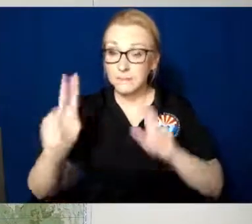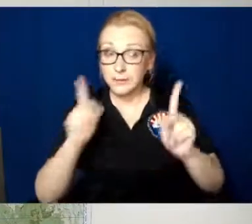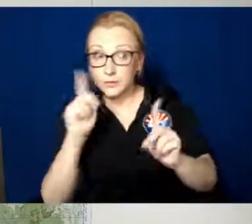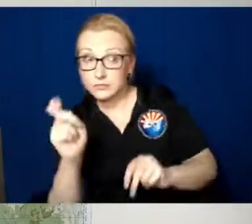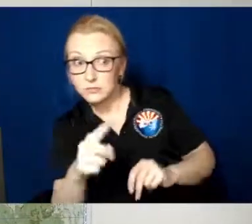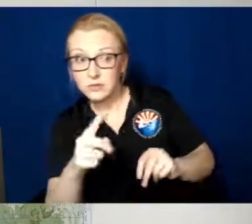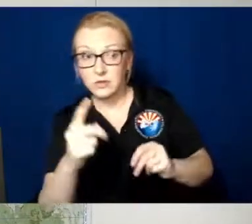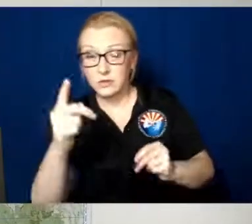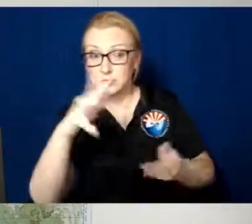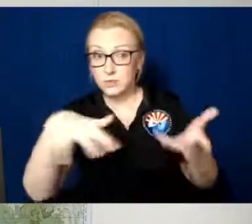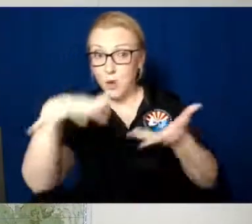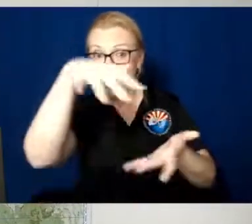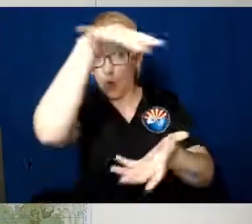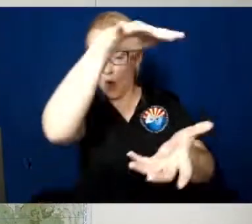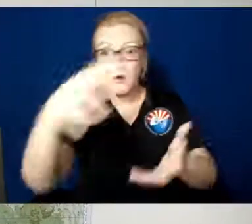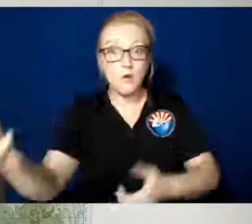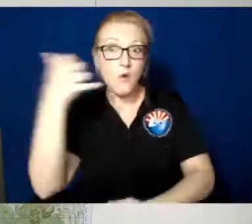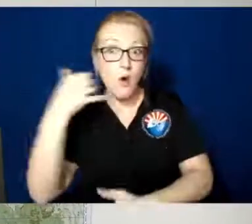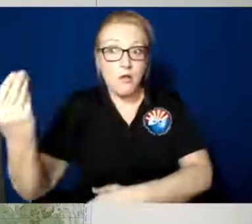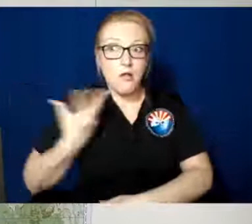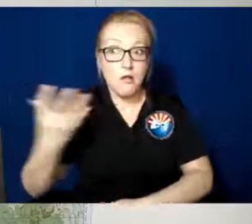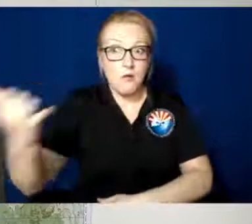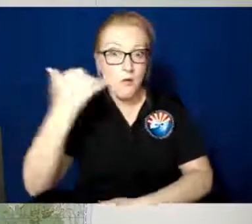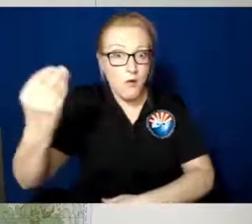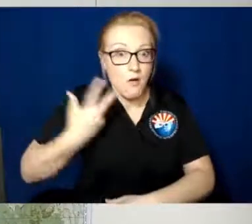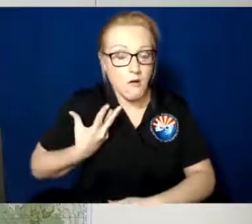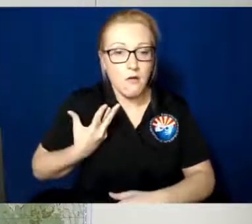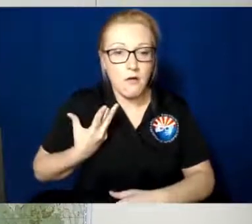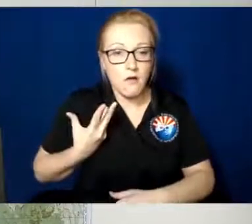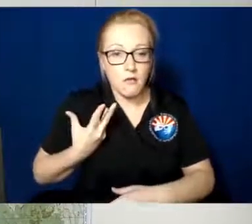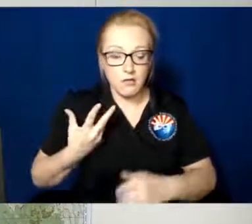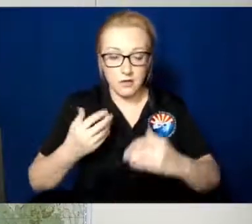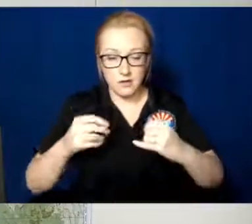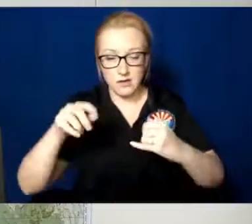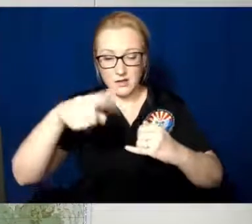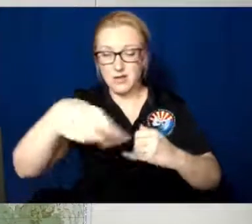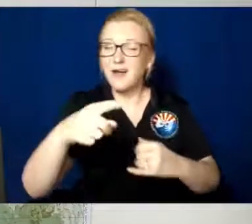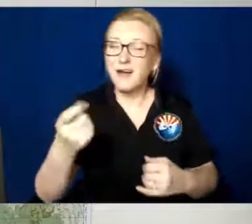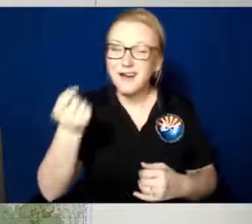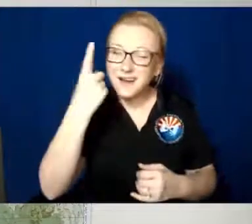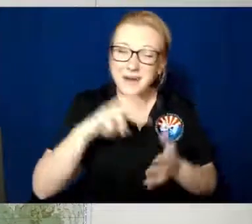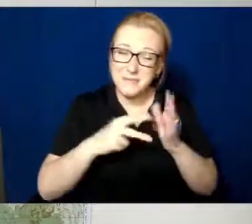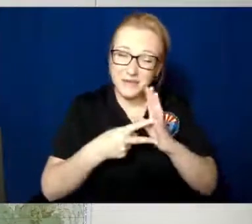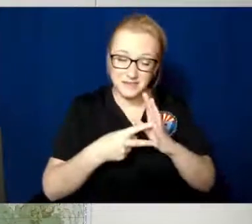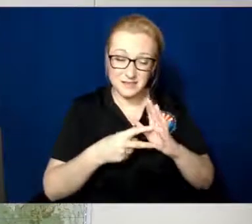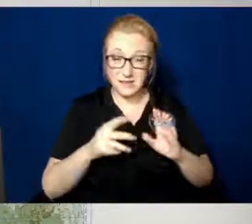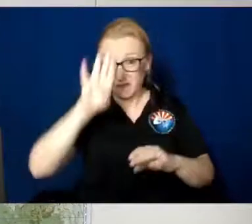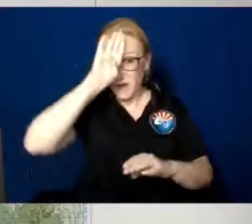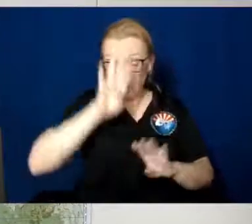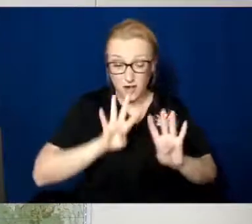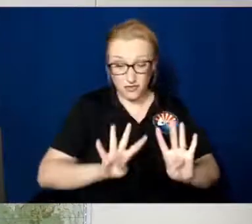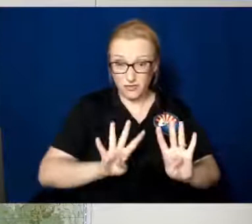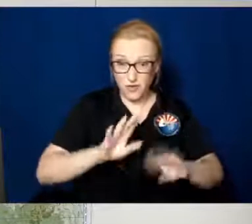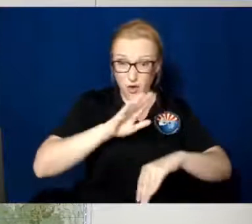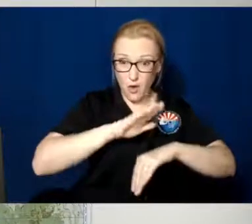there, and the public are calling in a lot of those smokes that are interior of our fire line. And what happens there is it takes us away from some of our